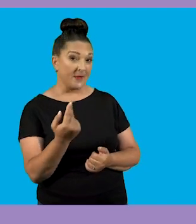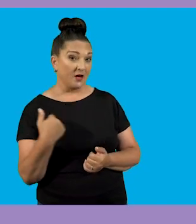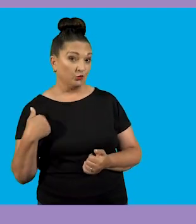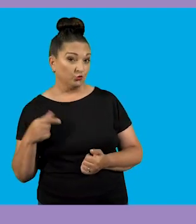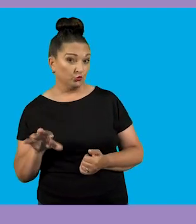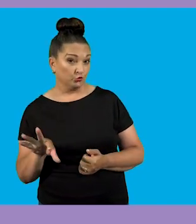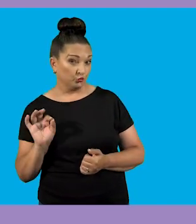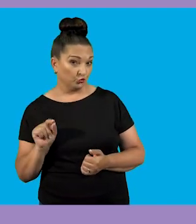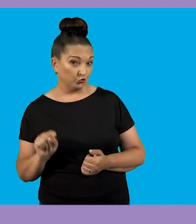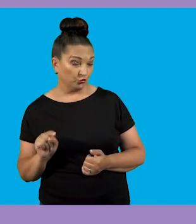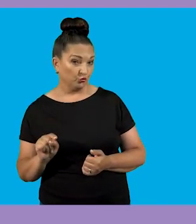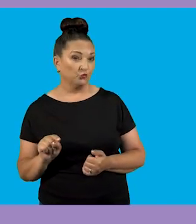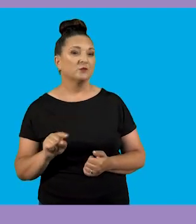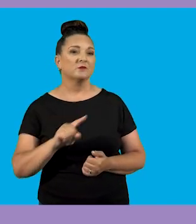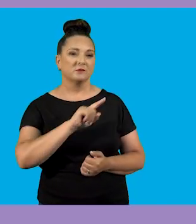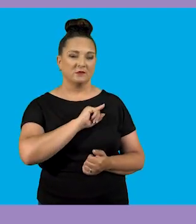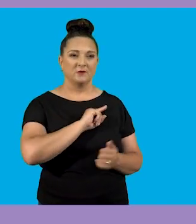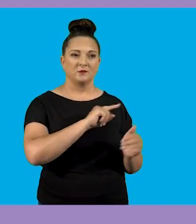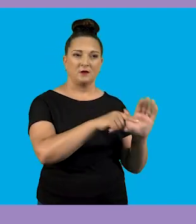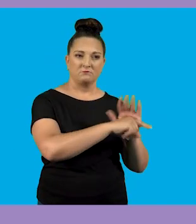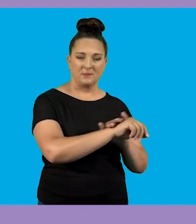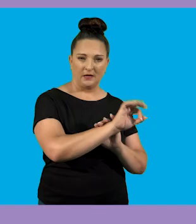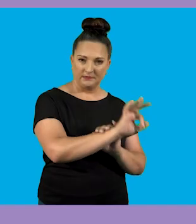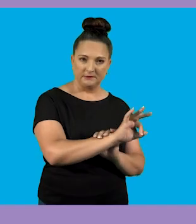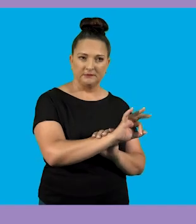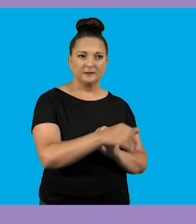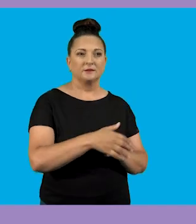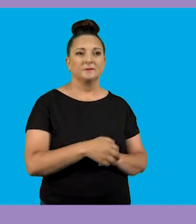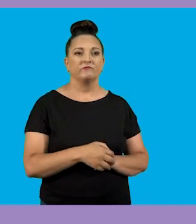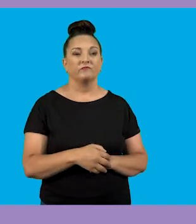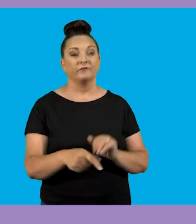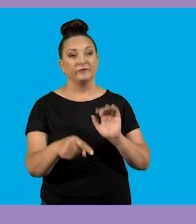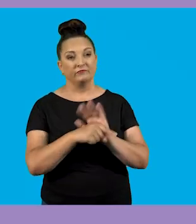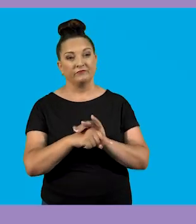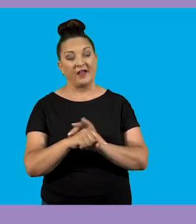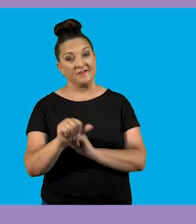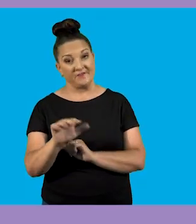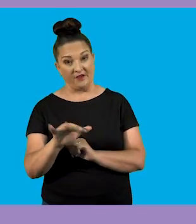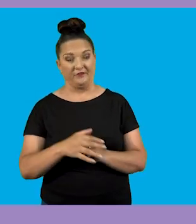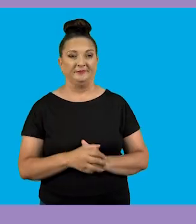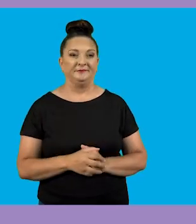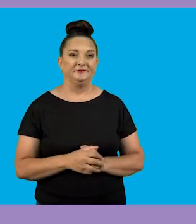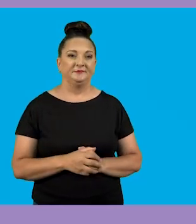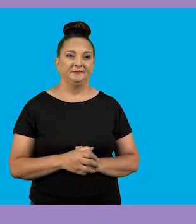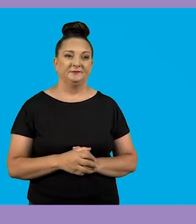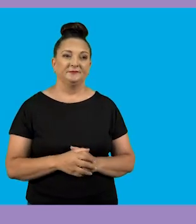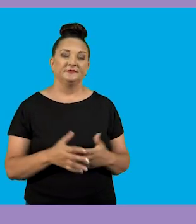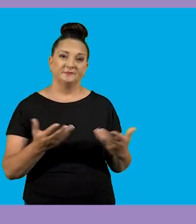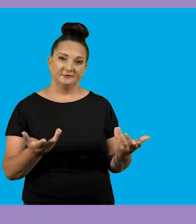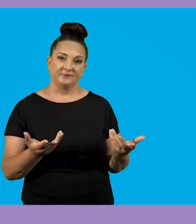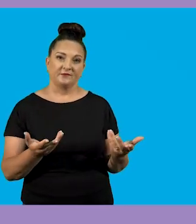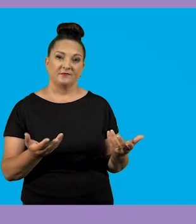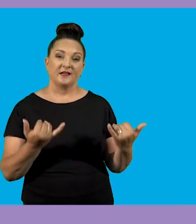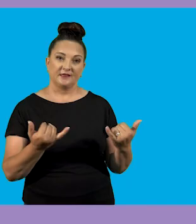we have chosen there. So that is going to be a minus 3, and then that is going to be a minus 5. And that is how